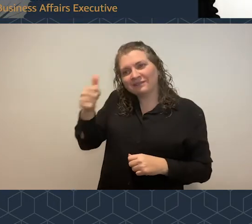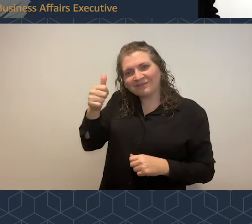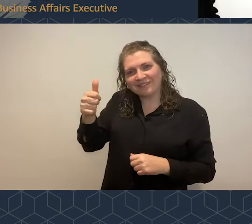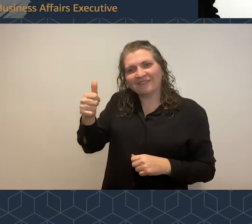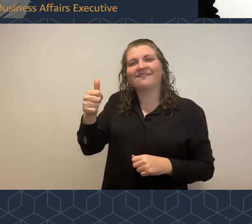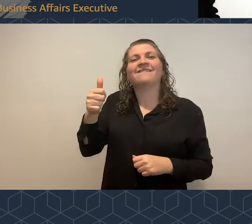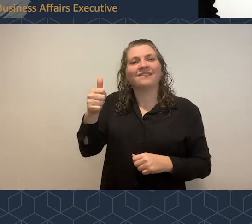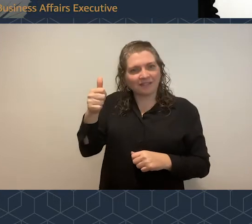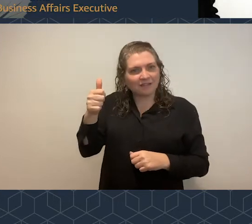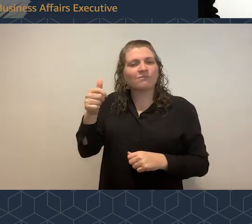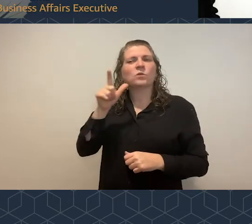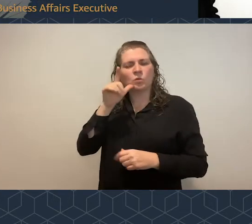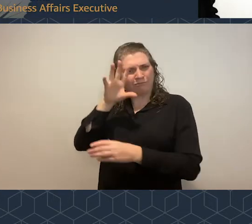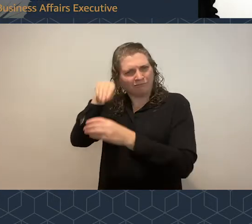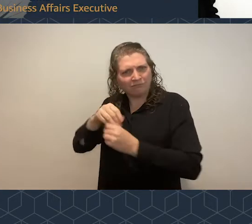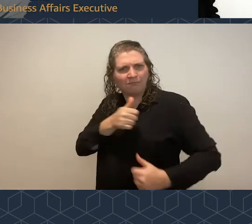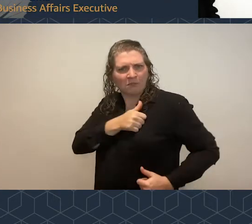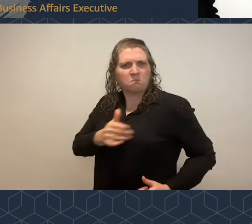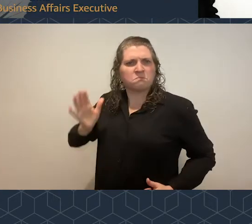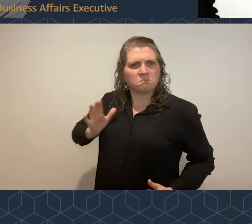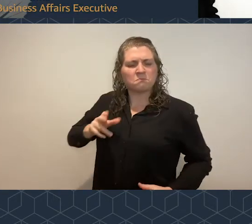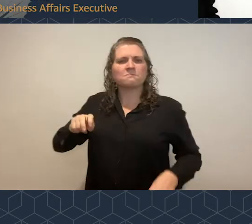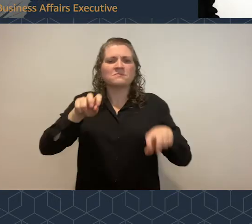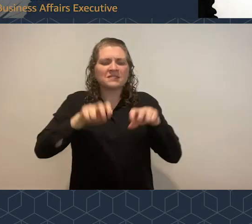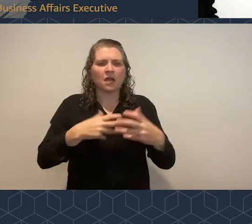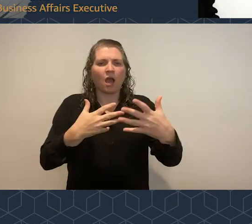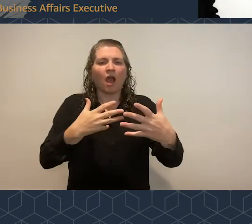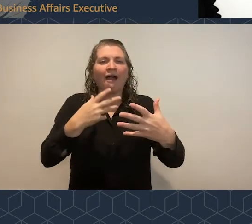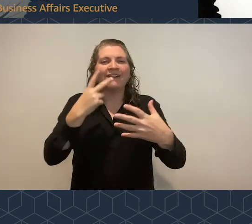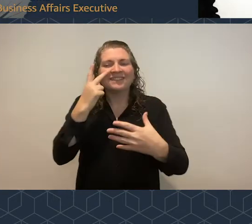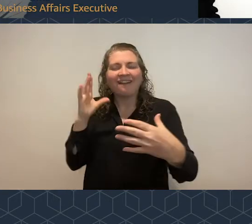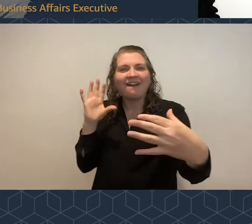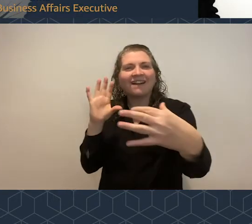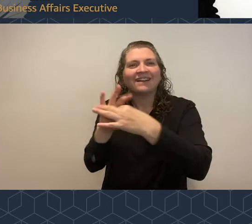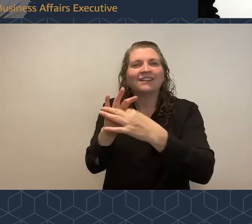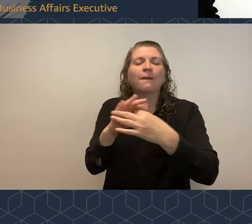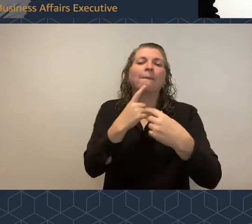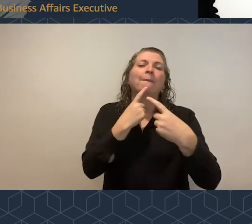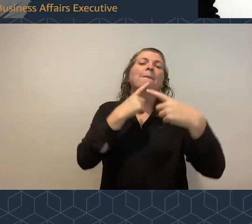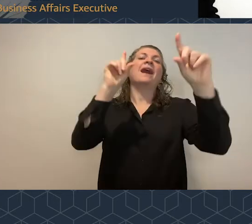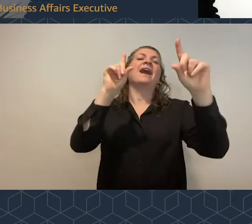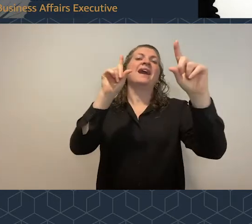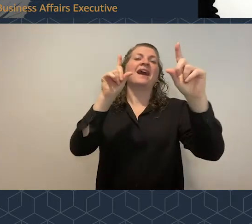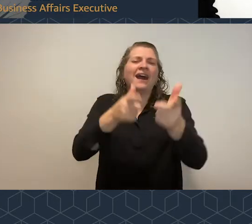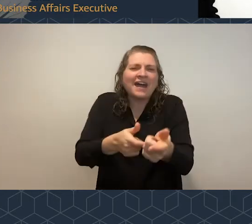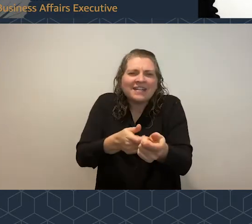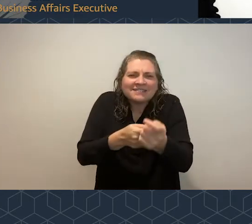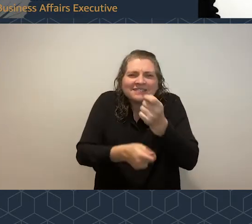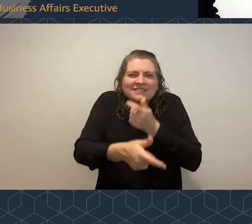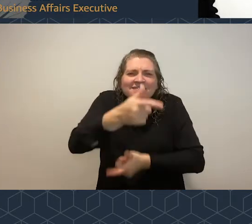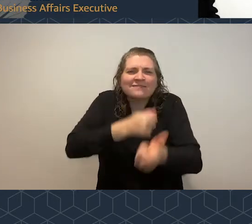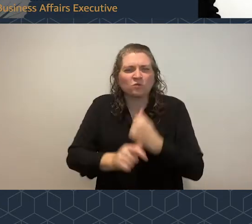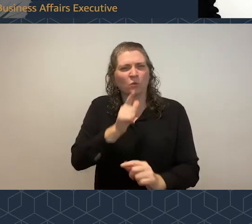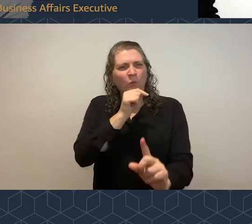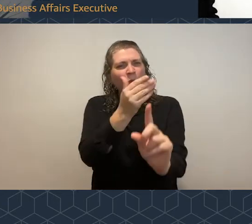did that, actually their interviews became more successful. And all we really did was allow folks the